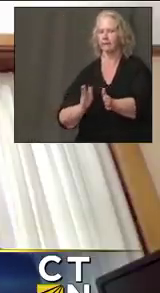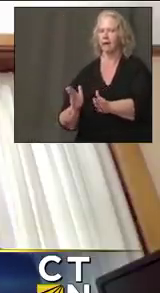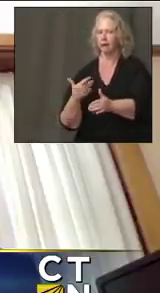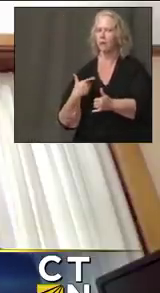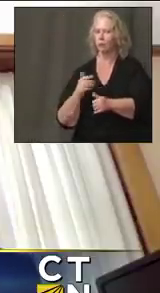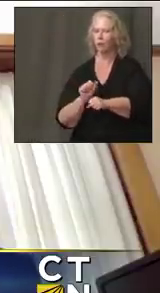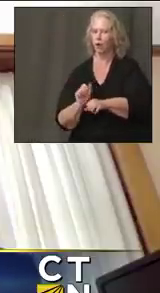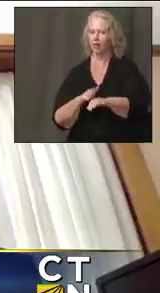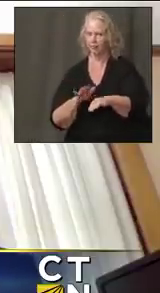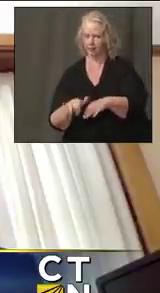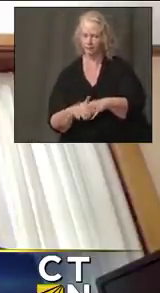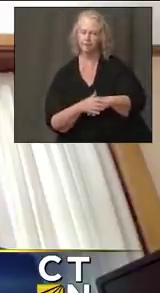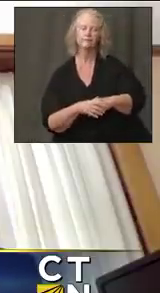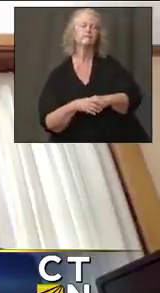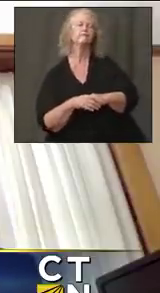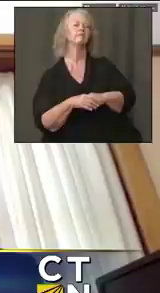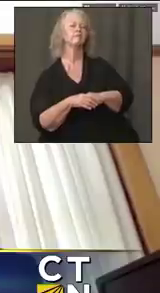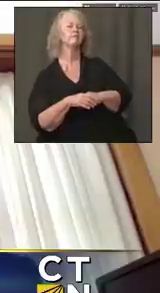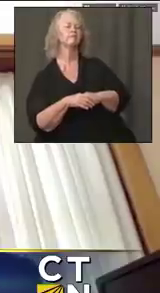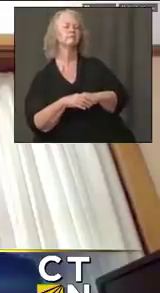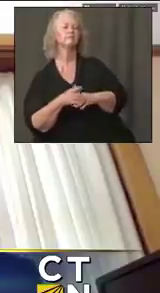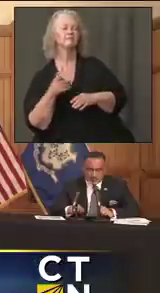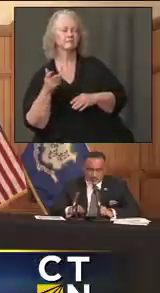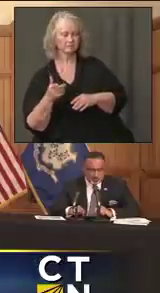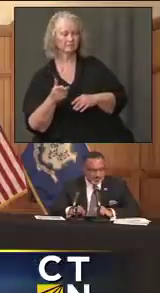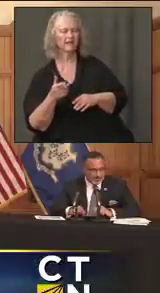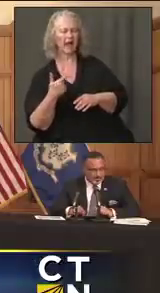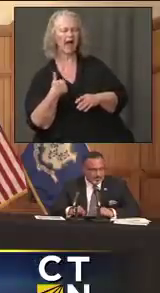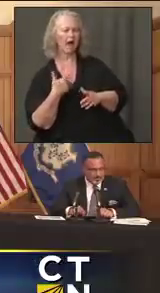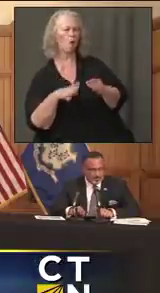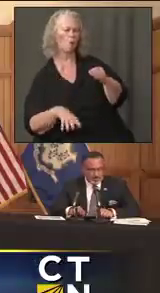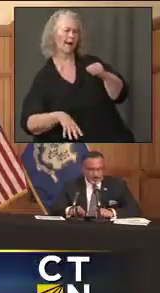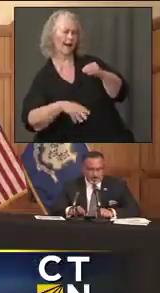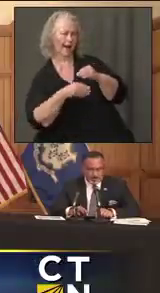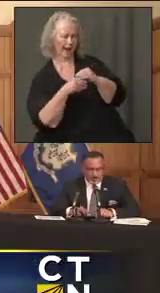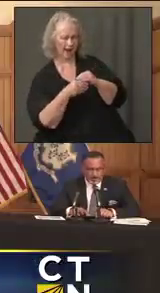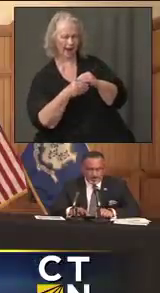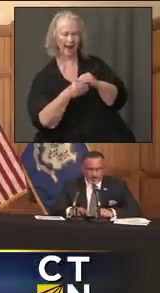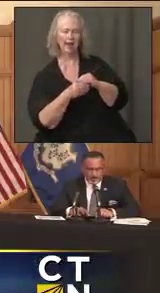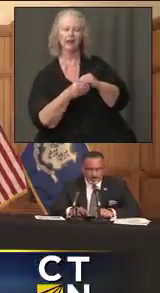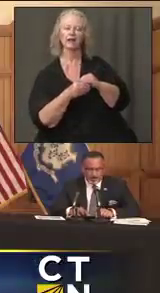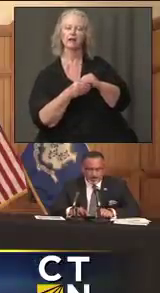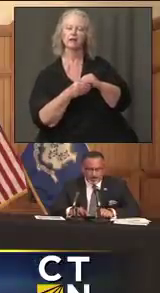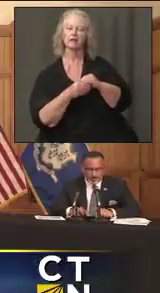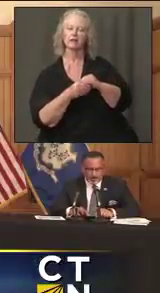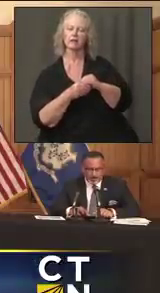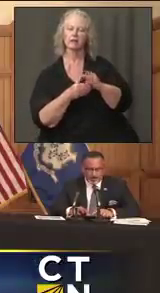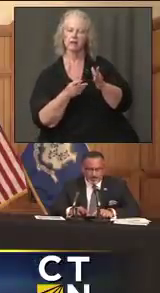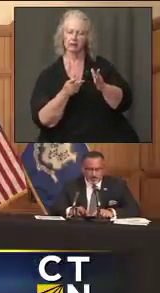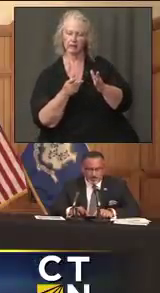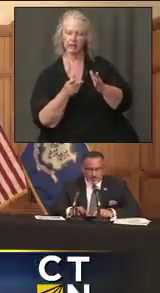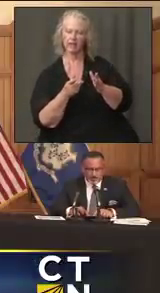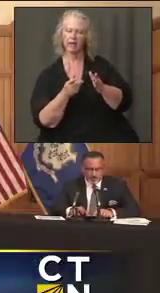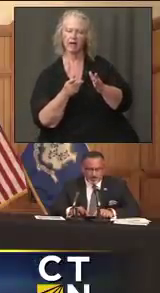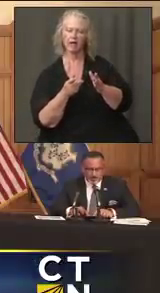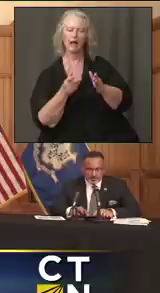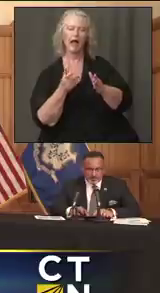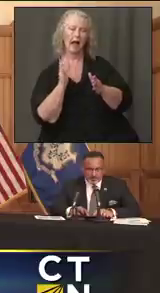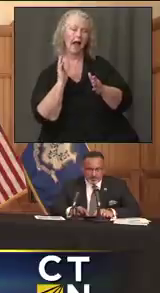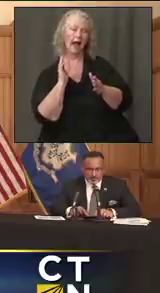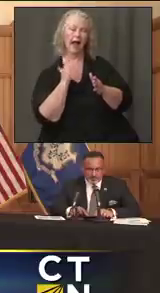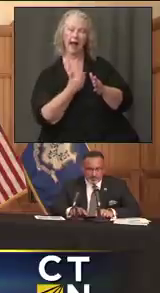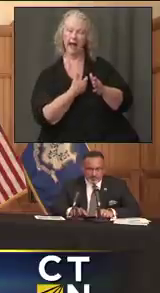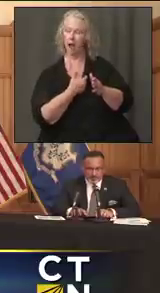Gifford? Yes, I would add a couple of things to what Josh and the governor offered. First of all, we are in a much, much